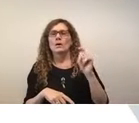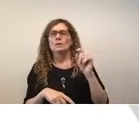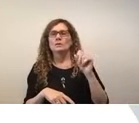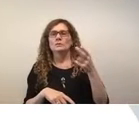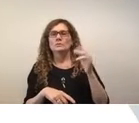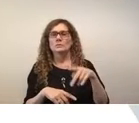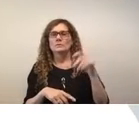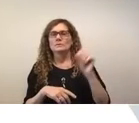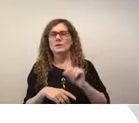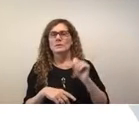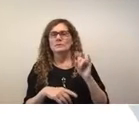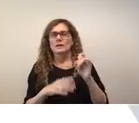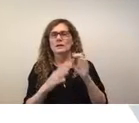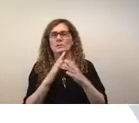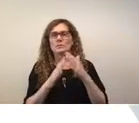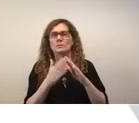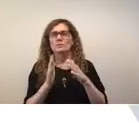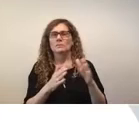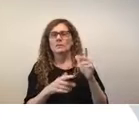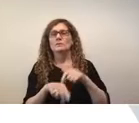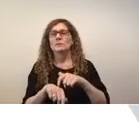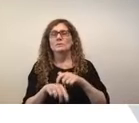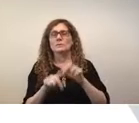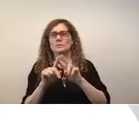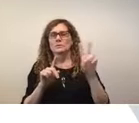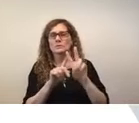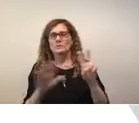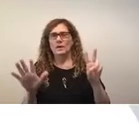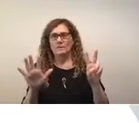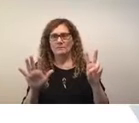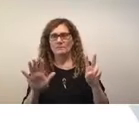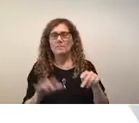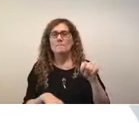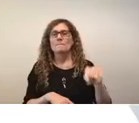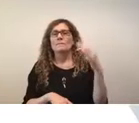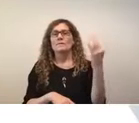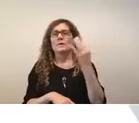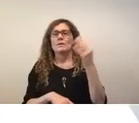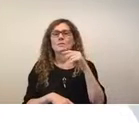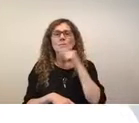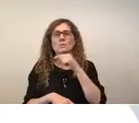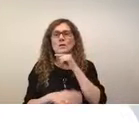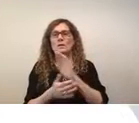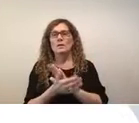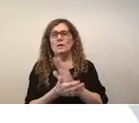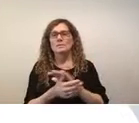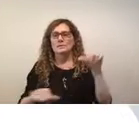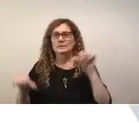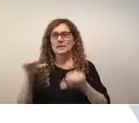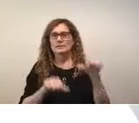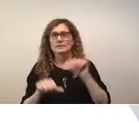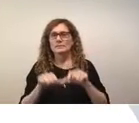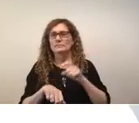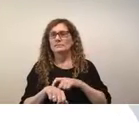on Friday, January the 28th, from 9:30 a.m. until noon at Milwaukee Academy of Science. An additional one